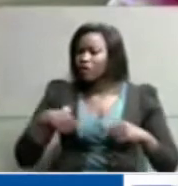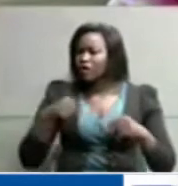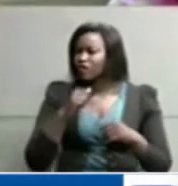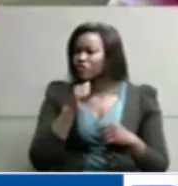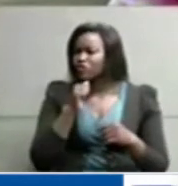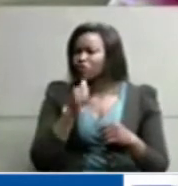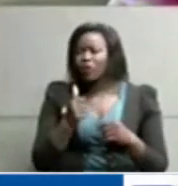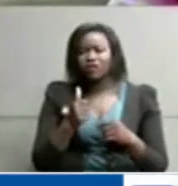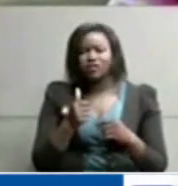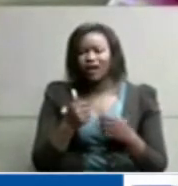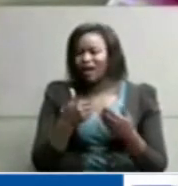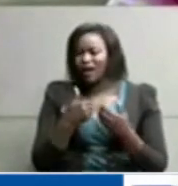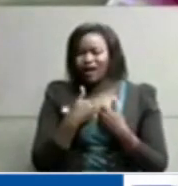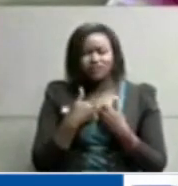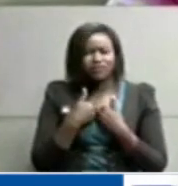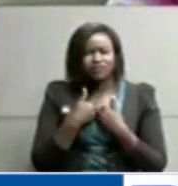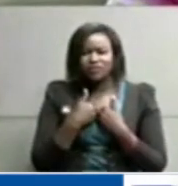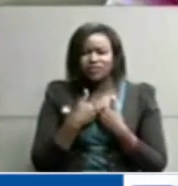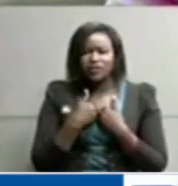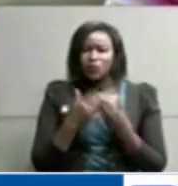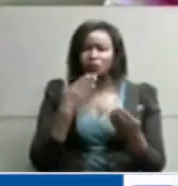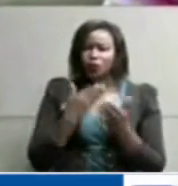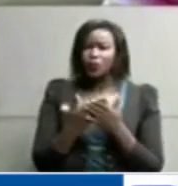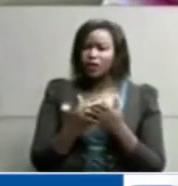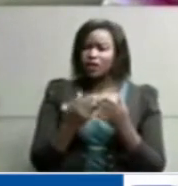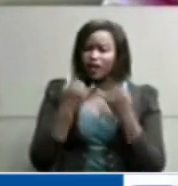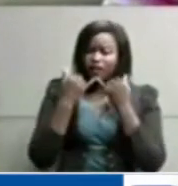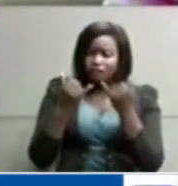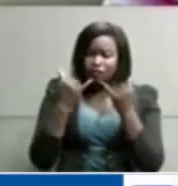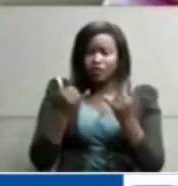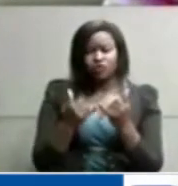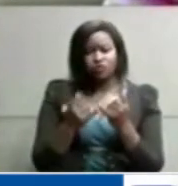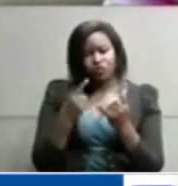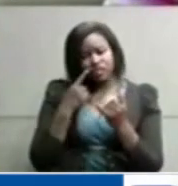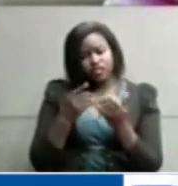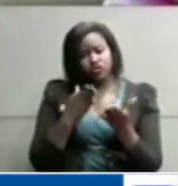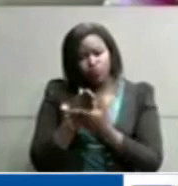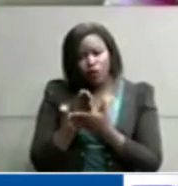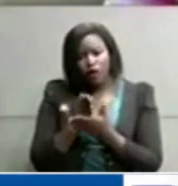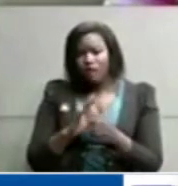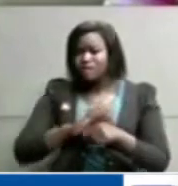good data to see whether this virus actually stands